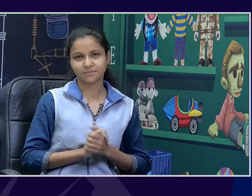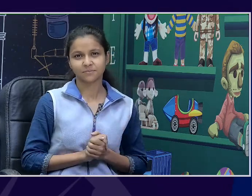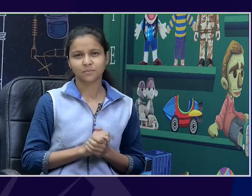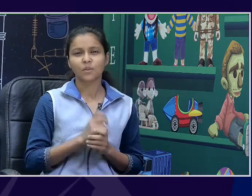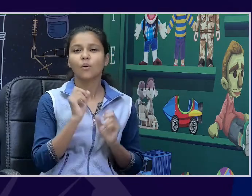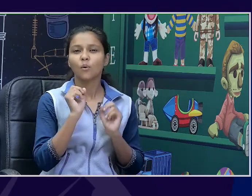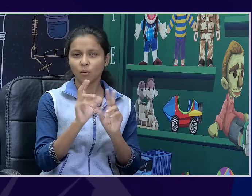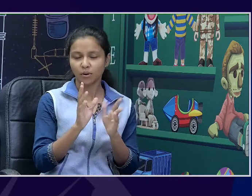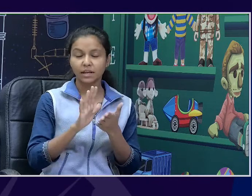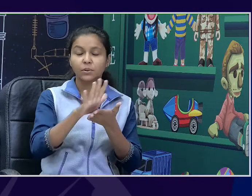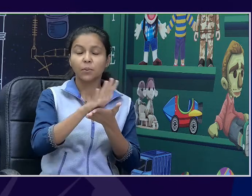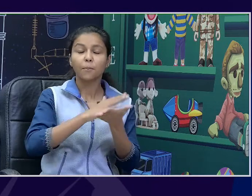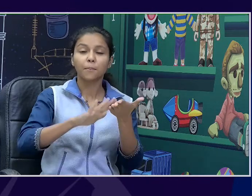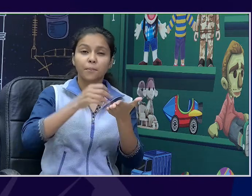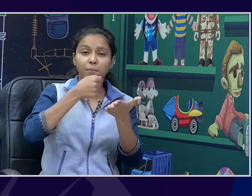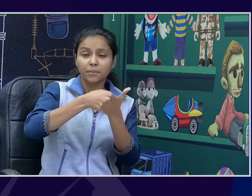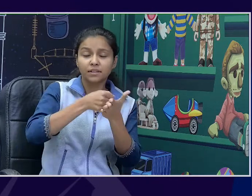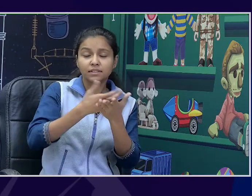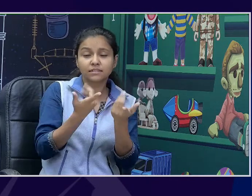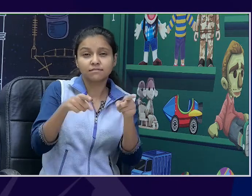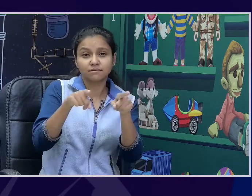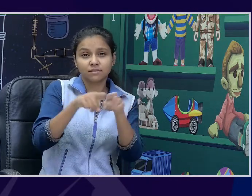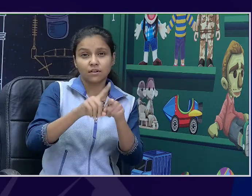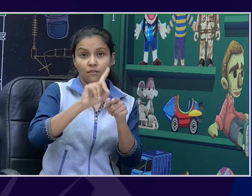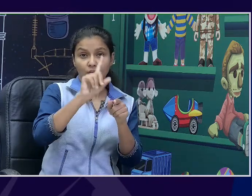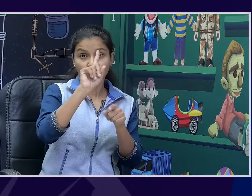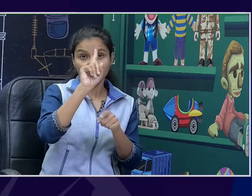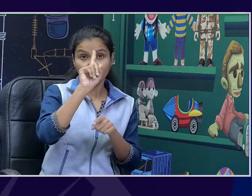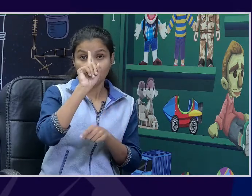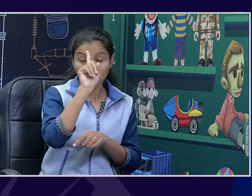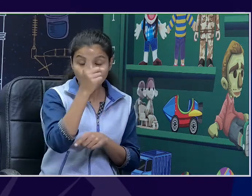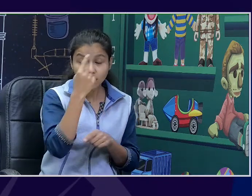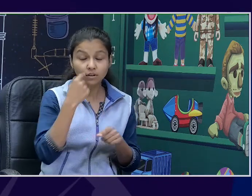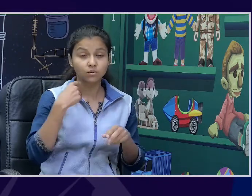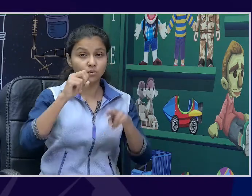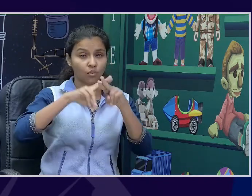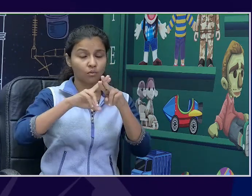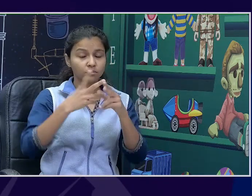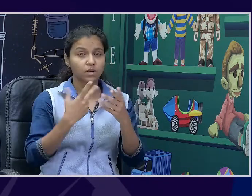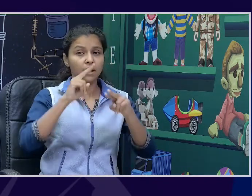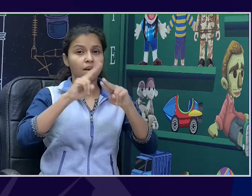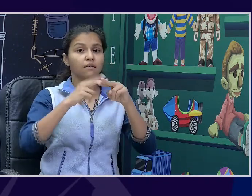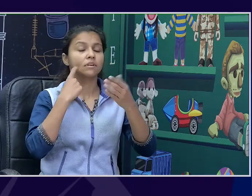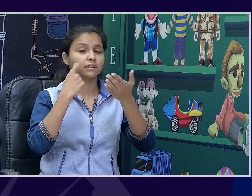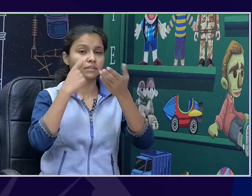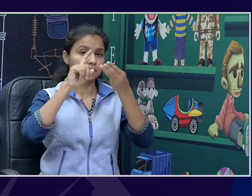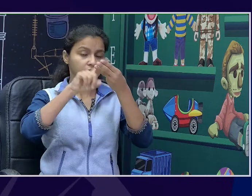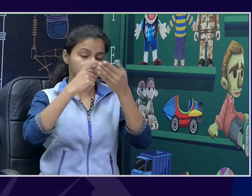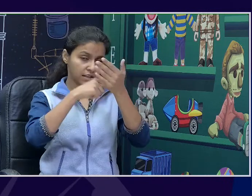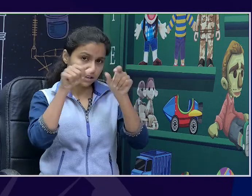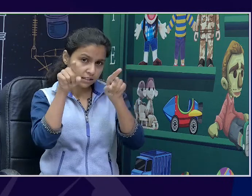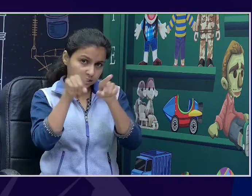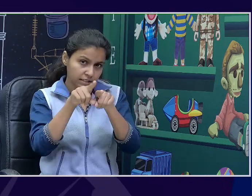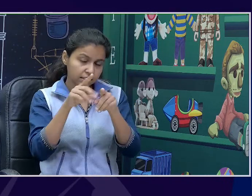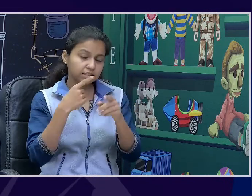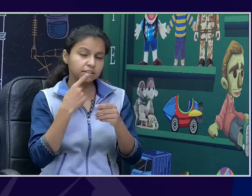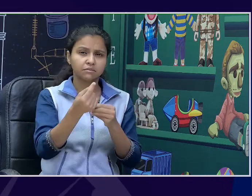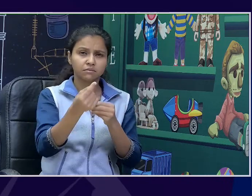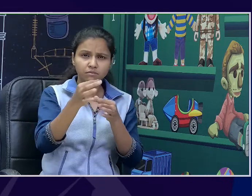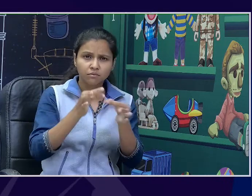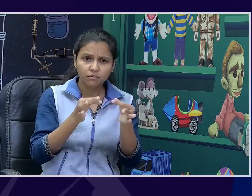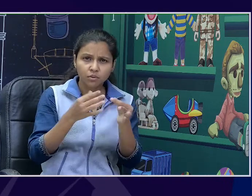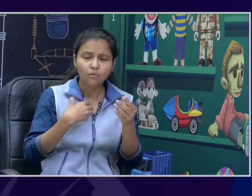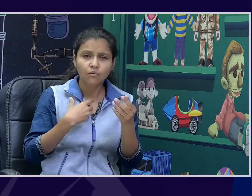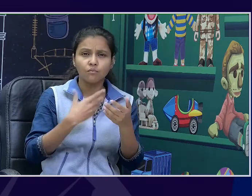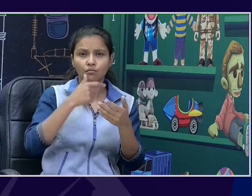So basically this chapter also deals with one of that kind of fear which the writer tells us about, which he has